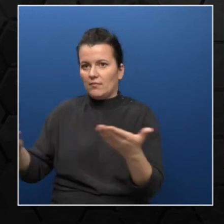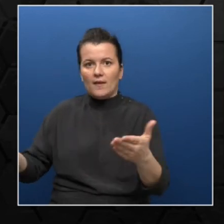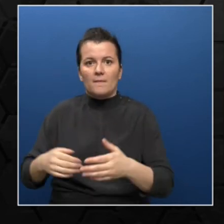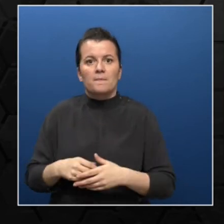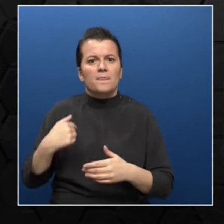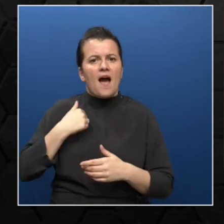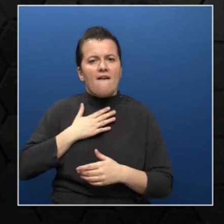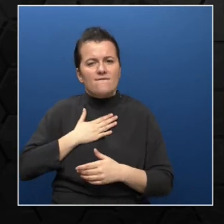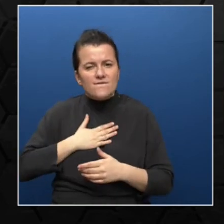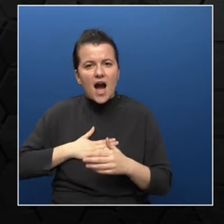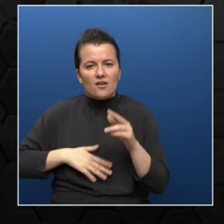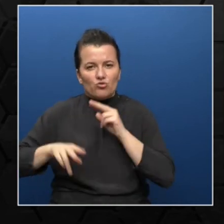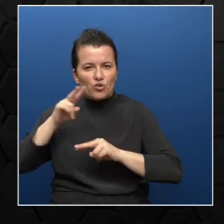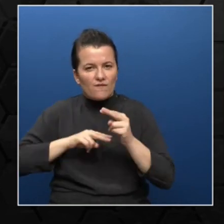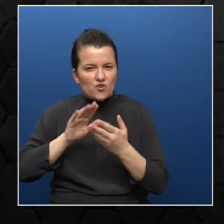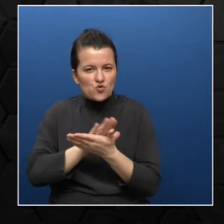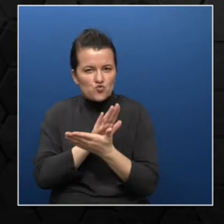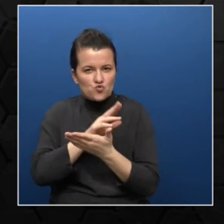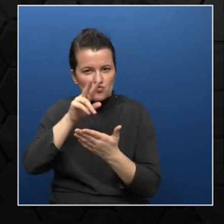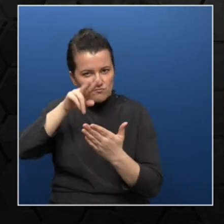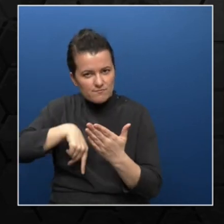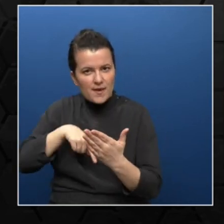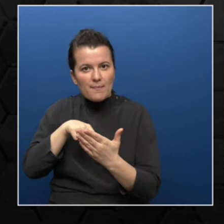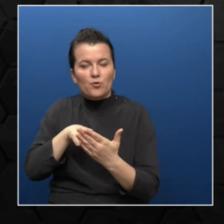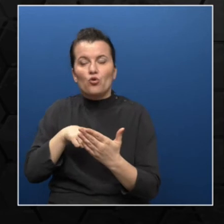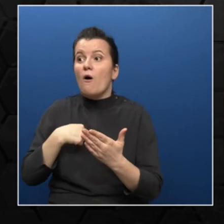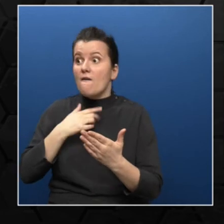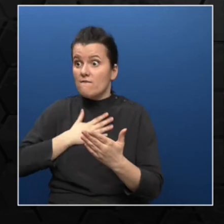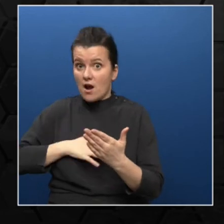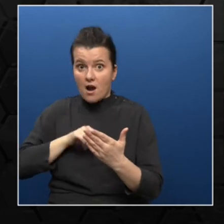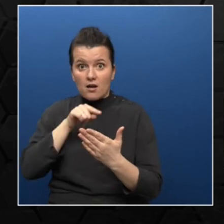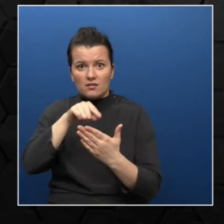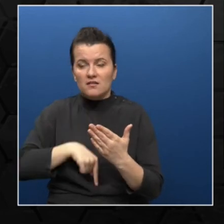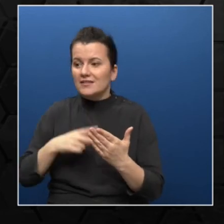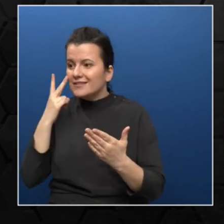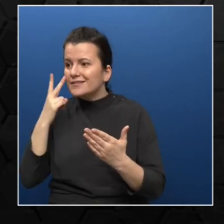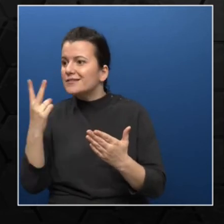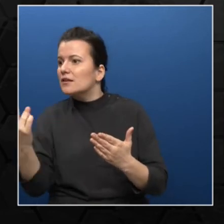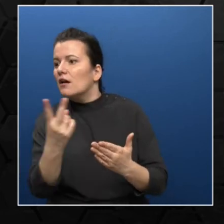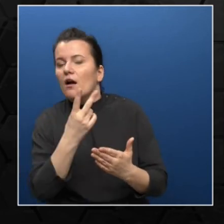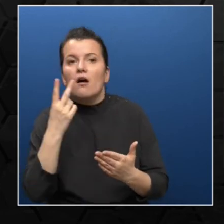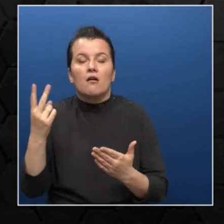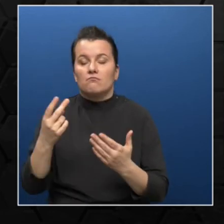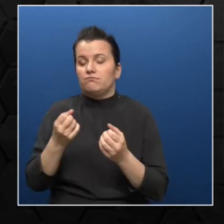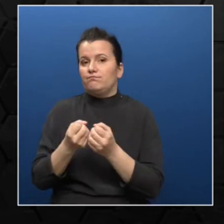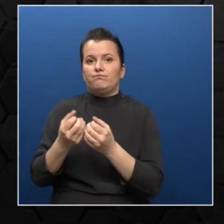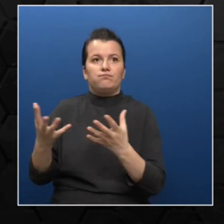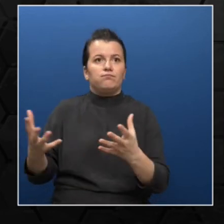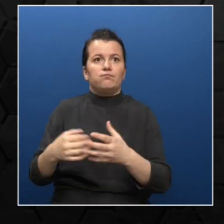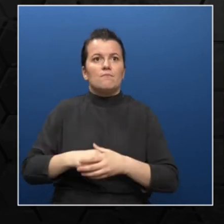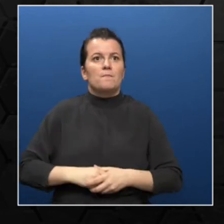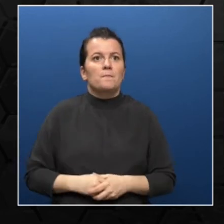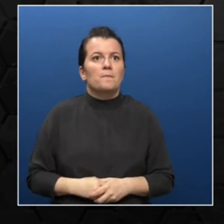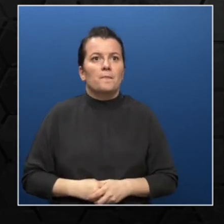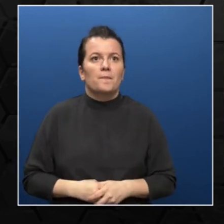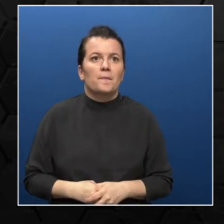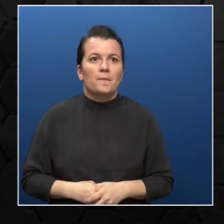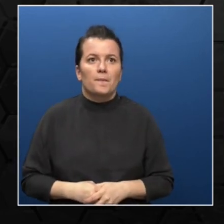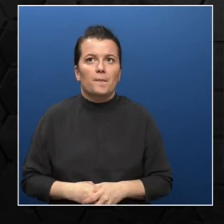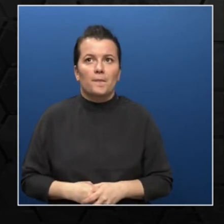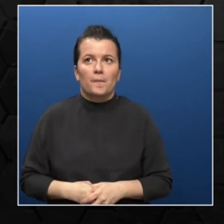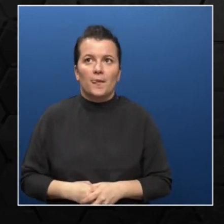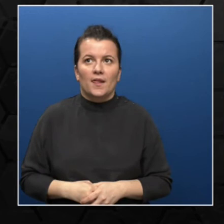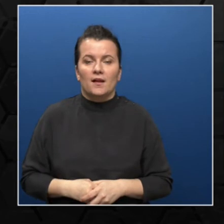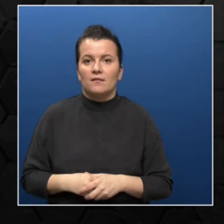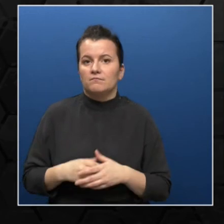there on a specific date. For example, if I was looking in 2020, then I tried looking for review papers which are of the latest publication,